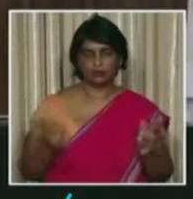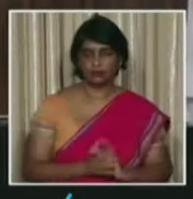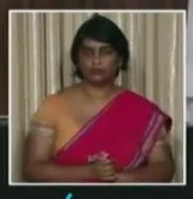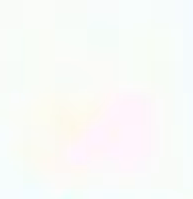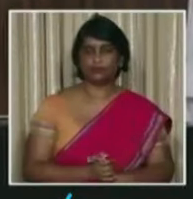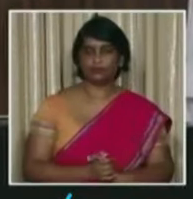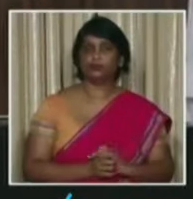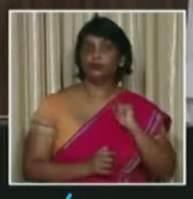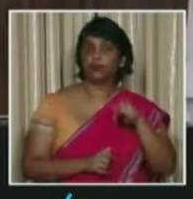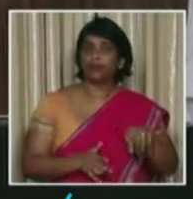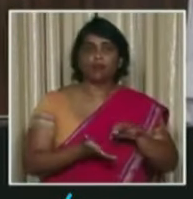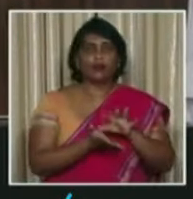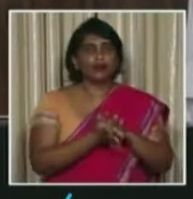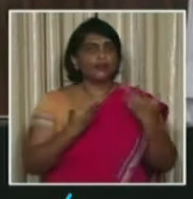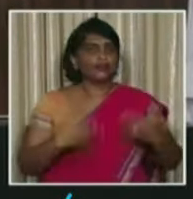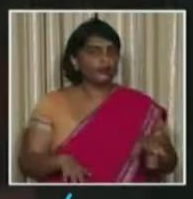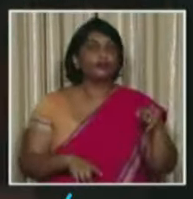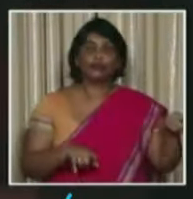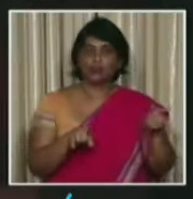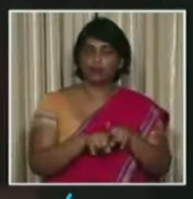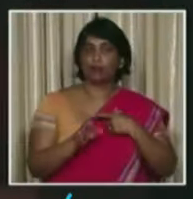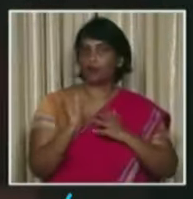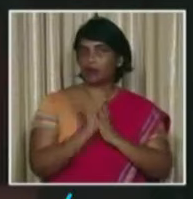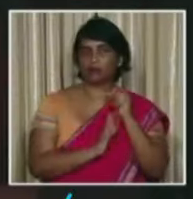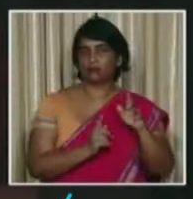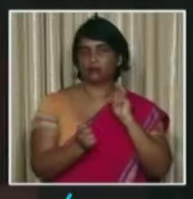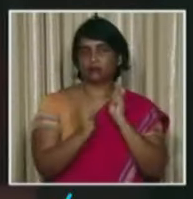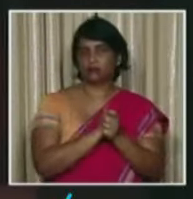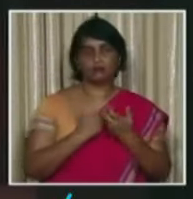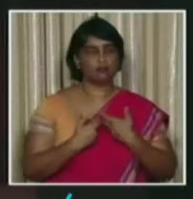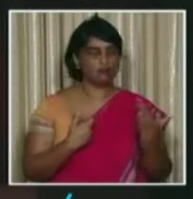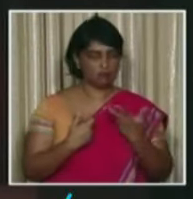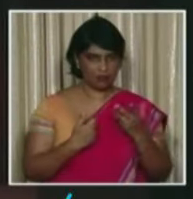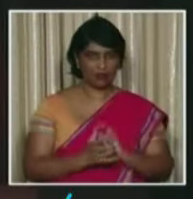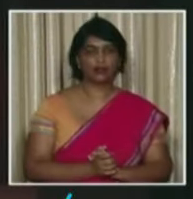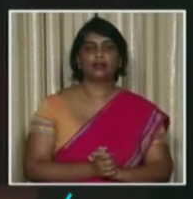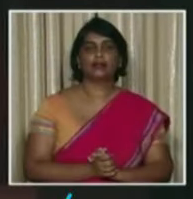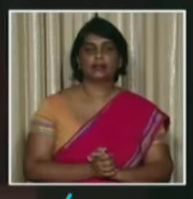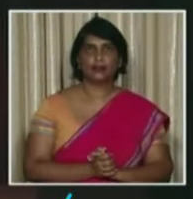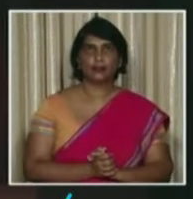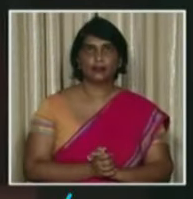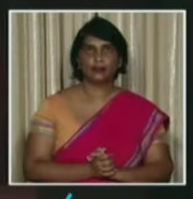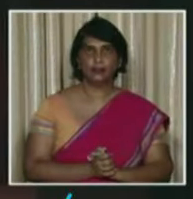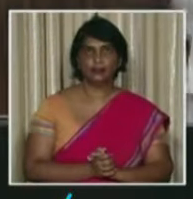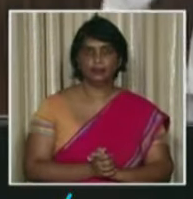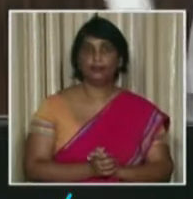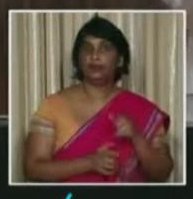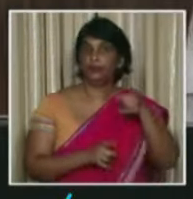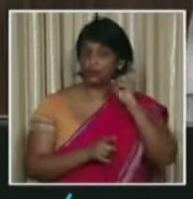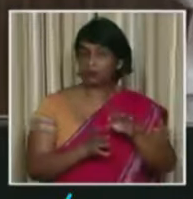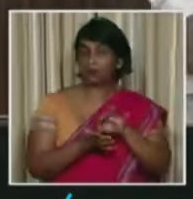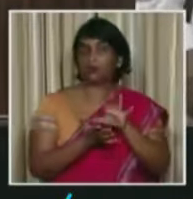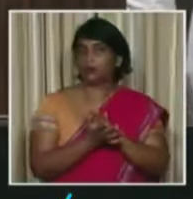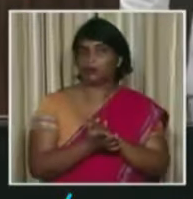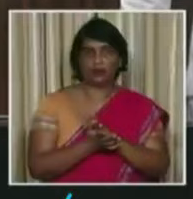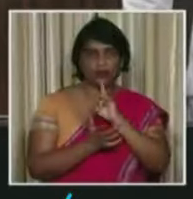I have no right to amend the decision. We are so let us take it up at the next meeting. It won't take much time. Maybe tomorrow or day